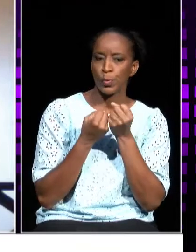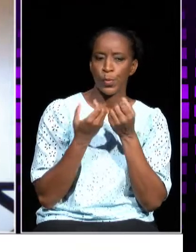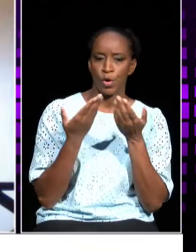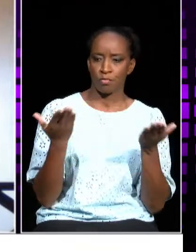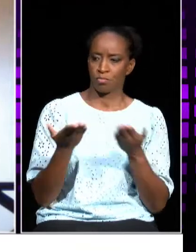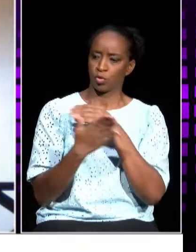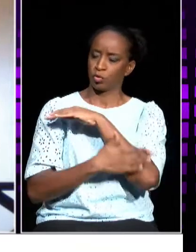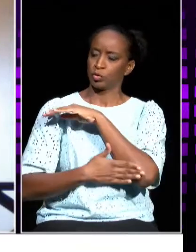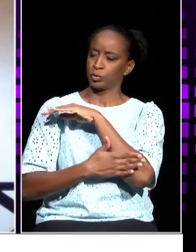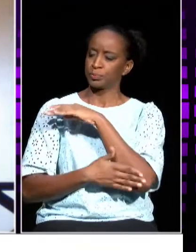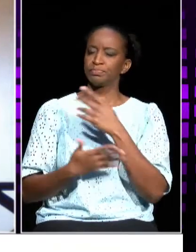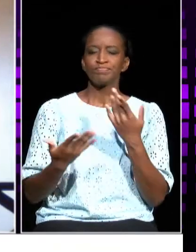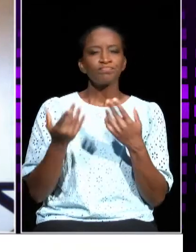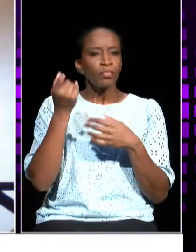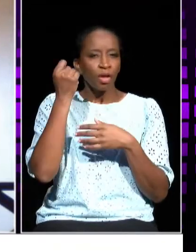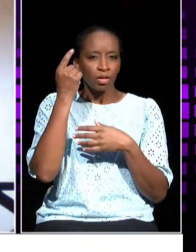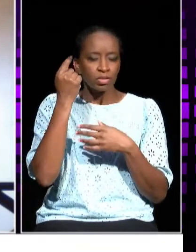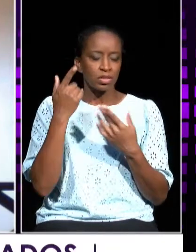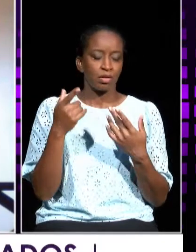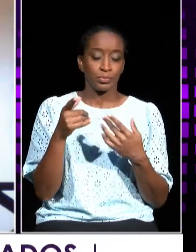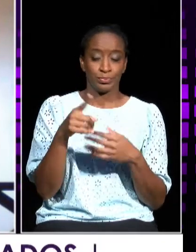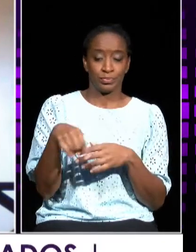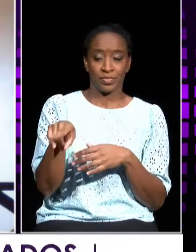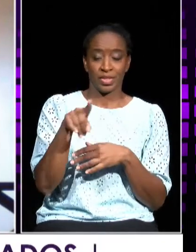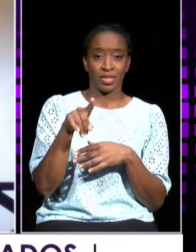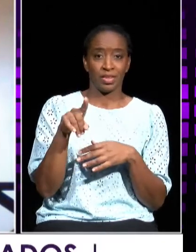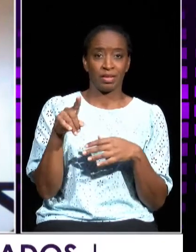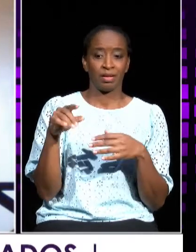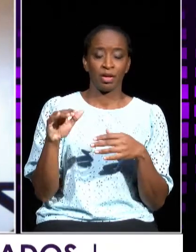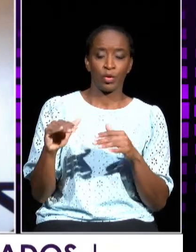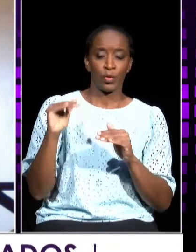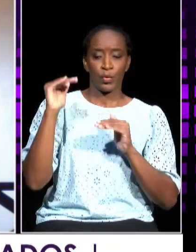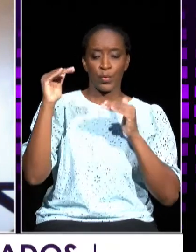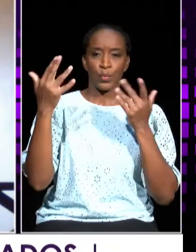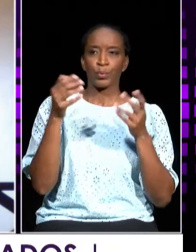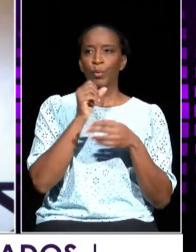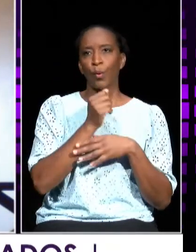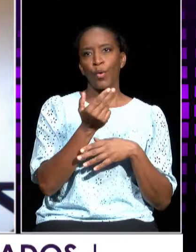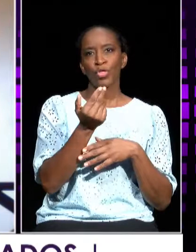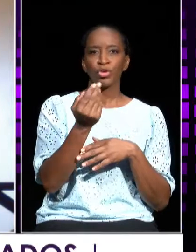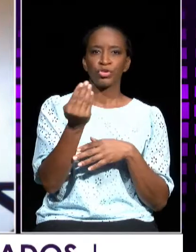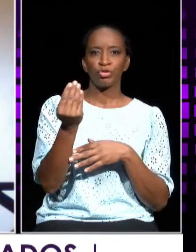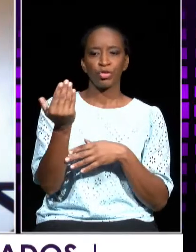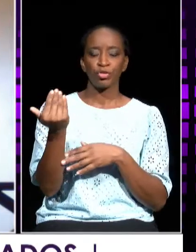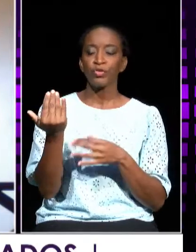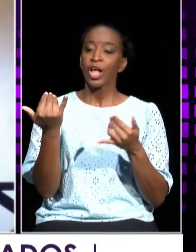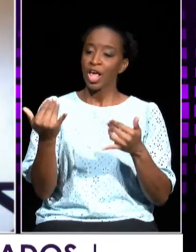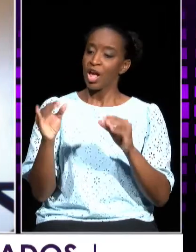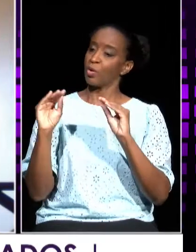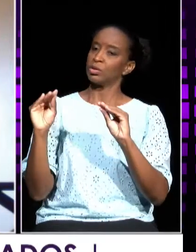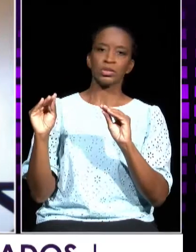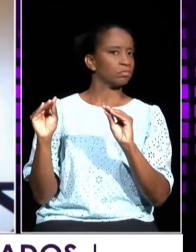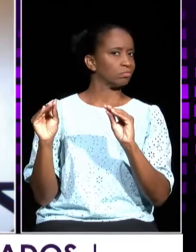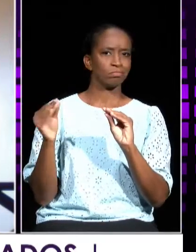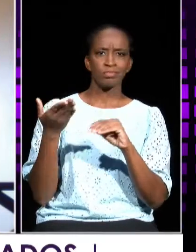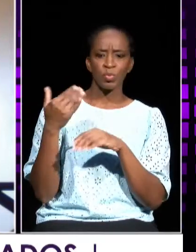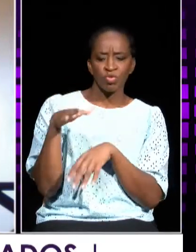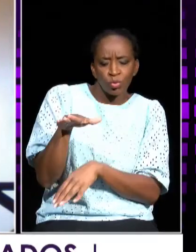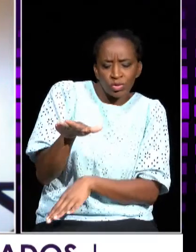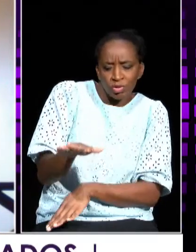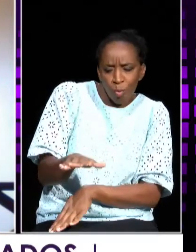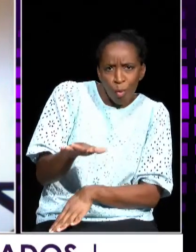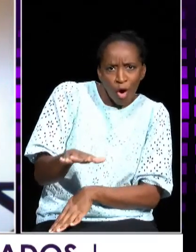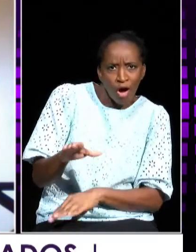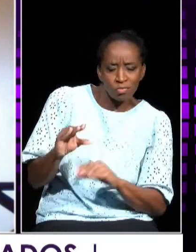It has to be something that is embedded in that child from a very, very young age. What about critical thinking? When we talk